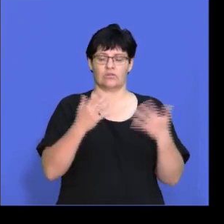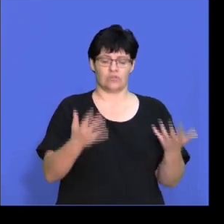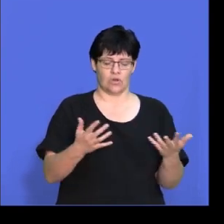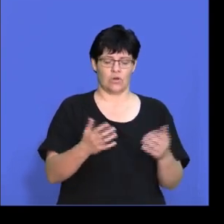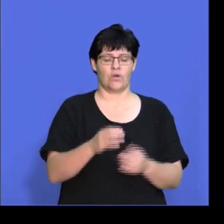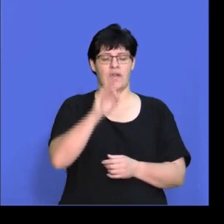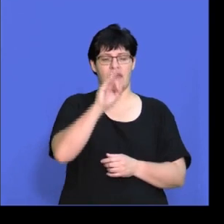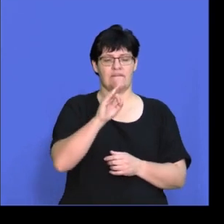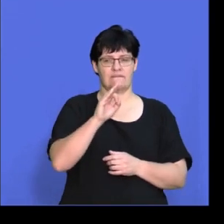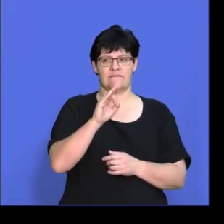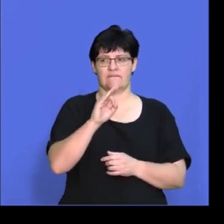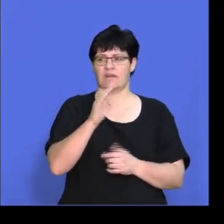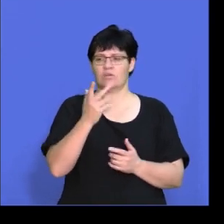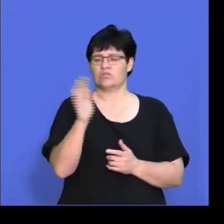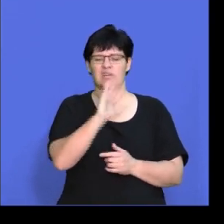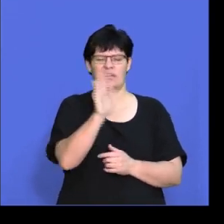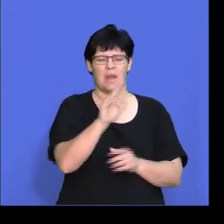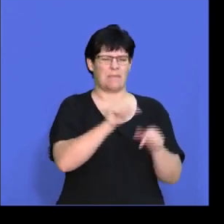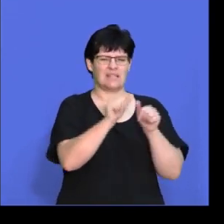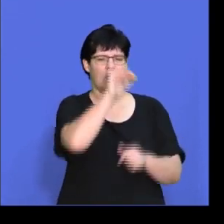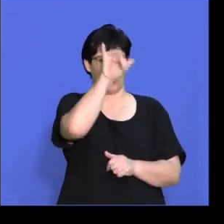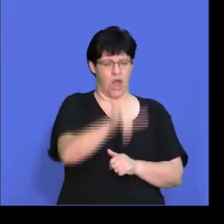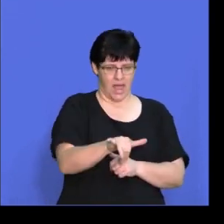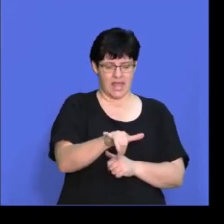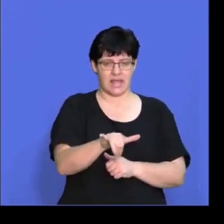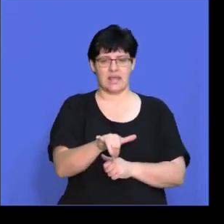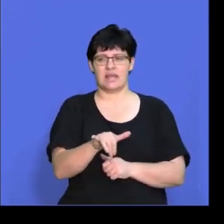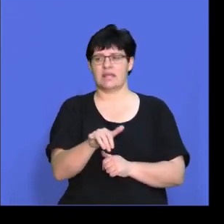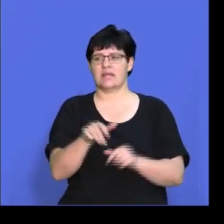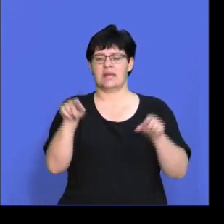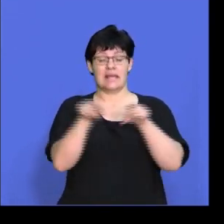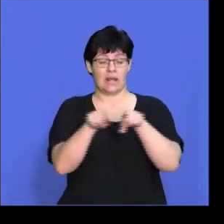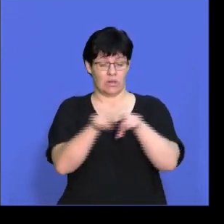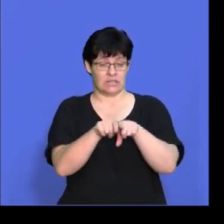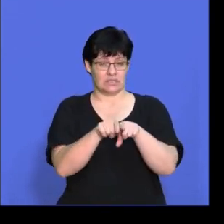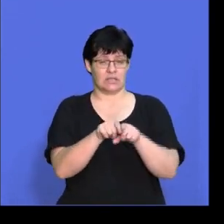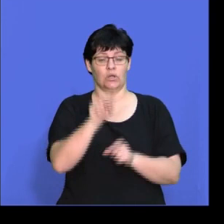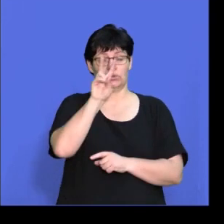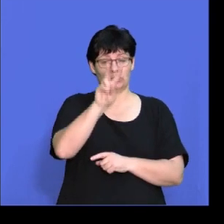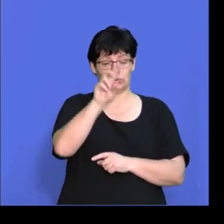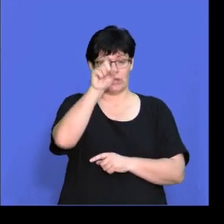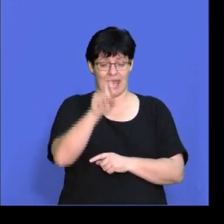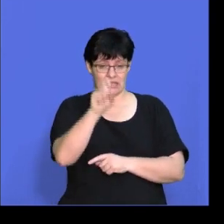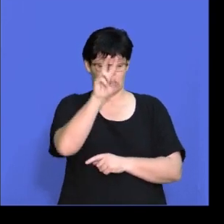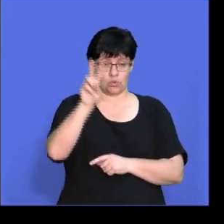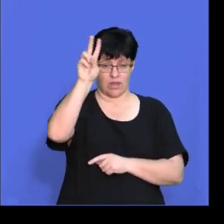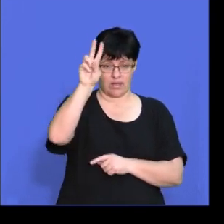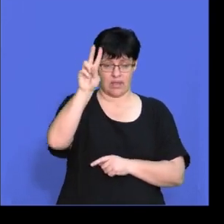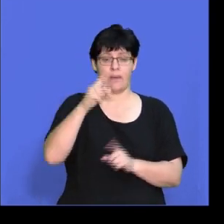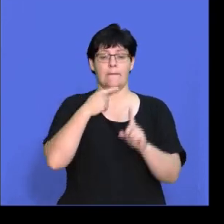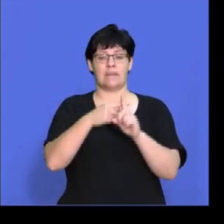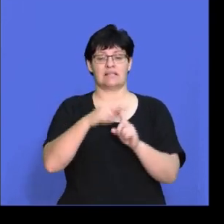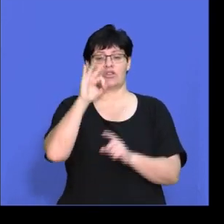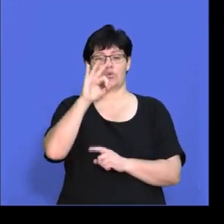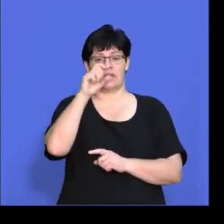So f of x, or let's say y rather, because we're going to sub a value of y, and y is equal to 2x squared